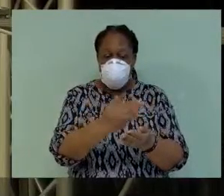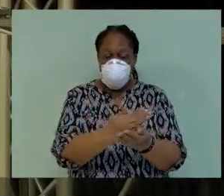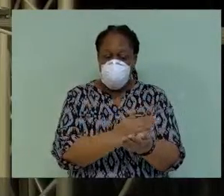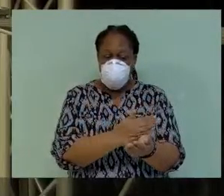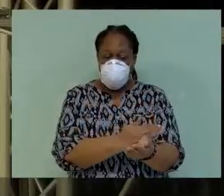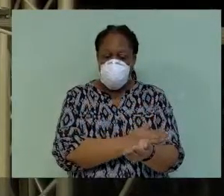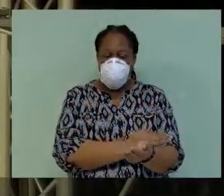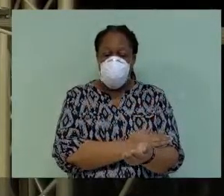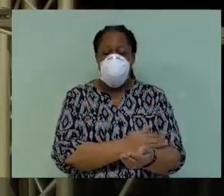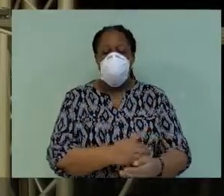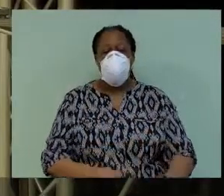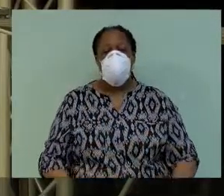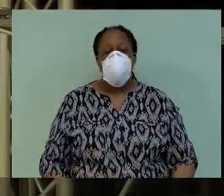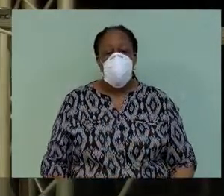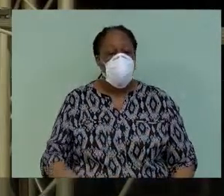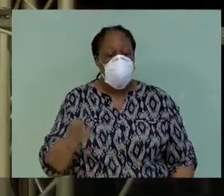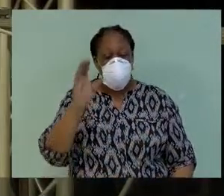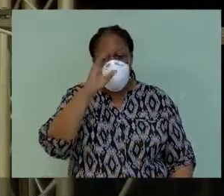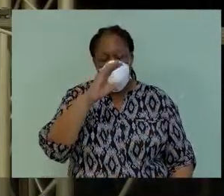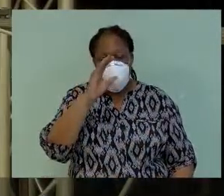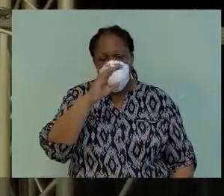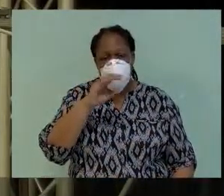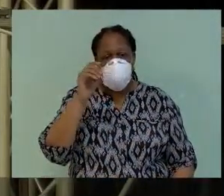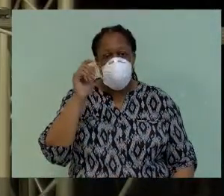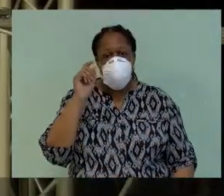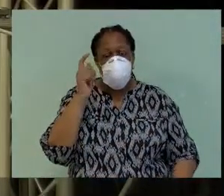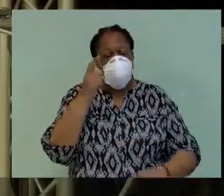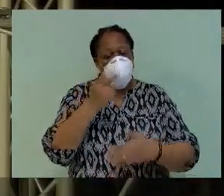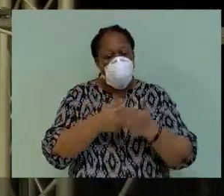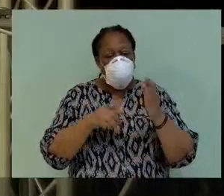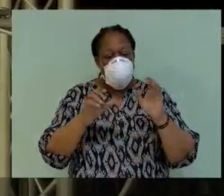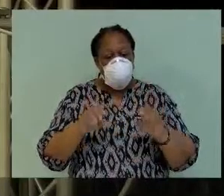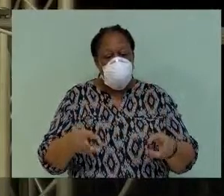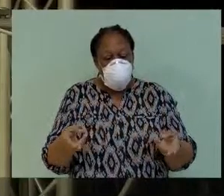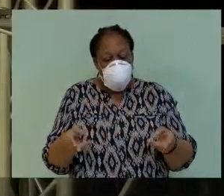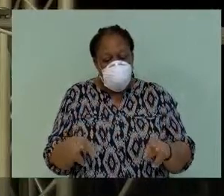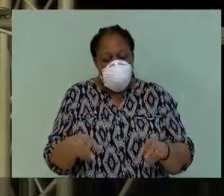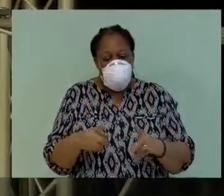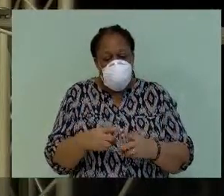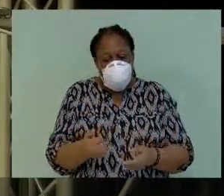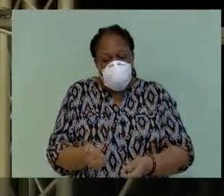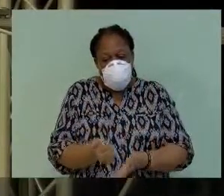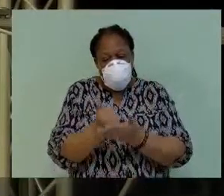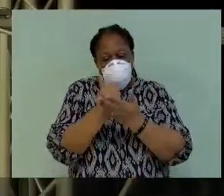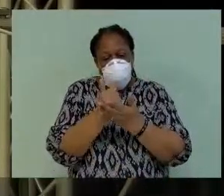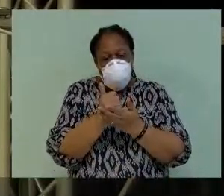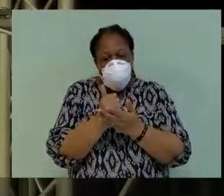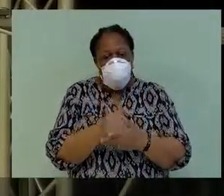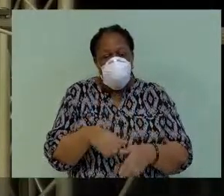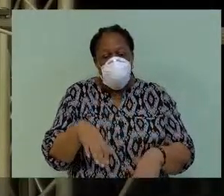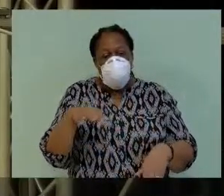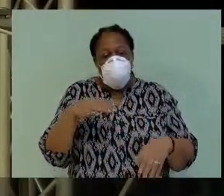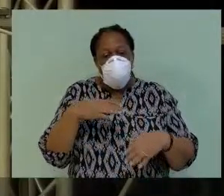also exploring the possibility of providing emotional support during this time.